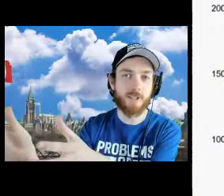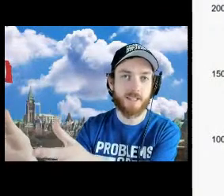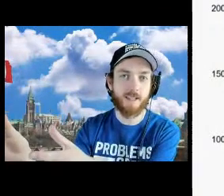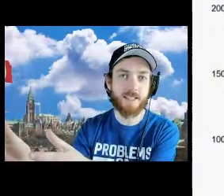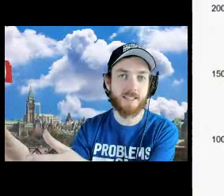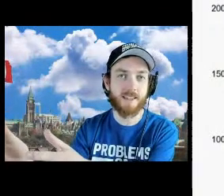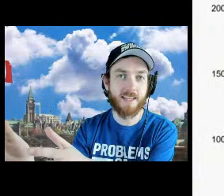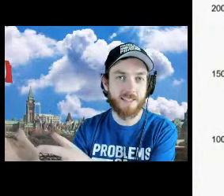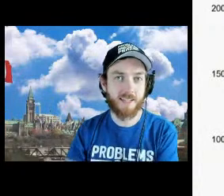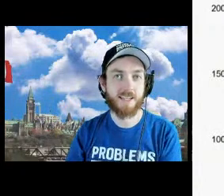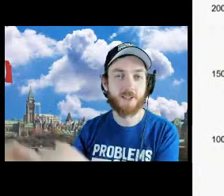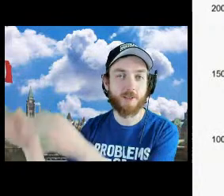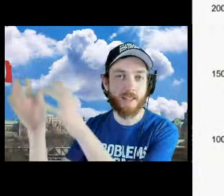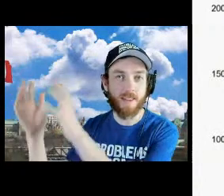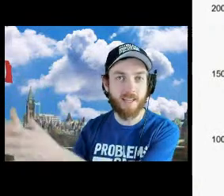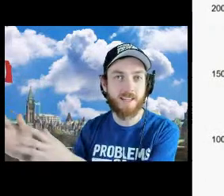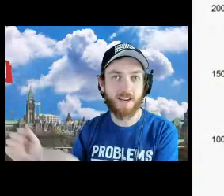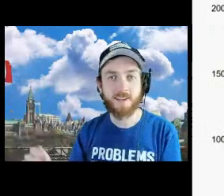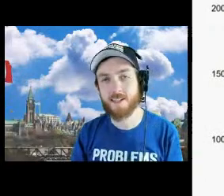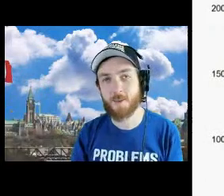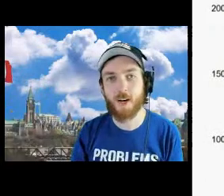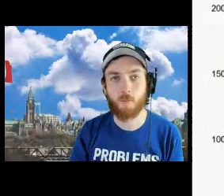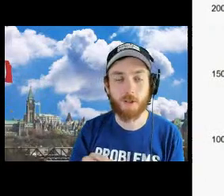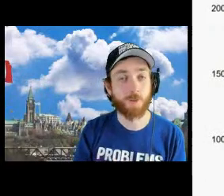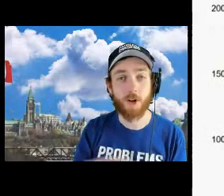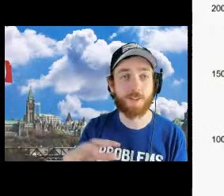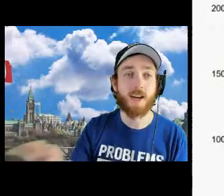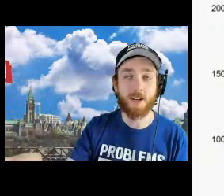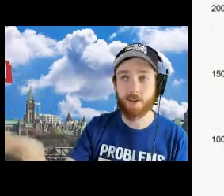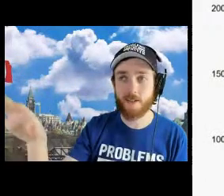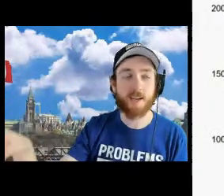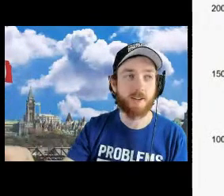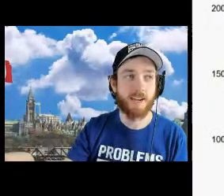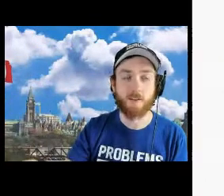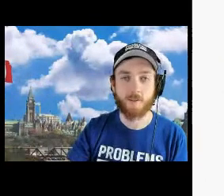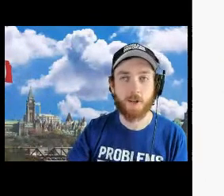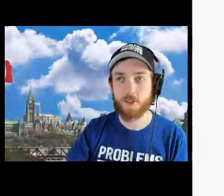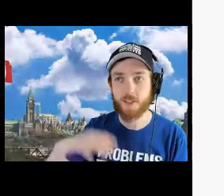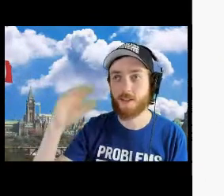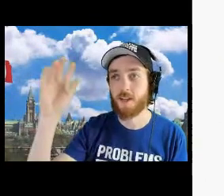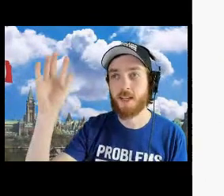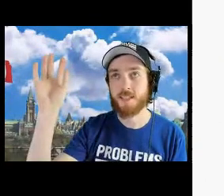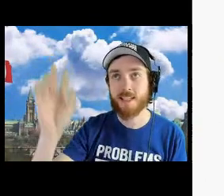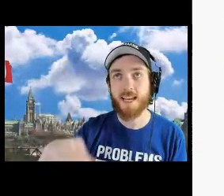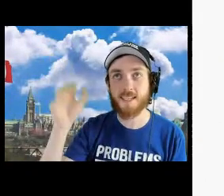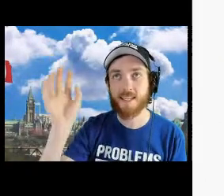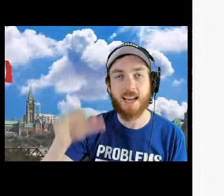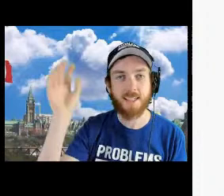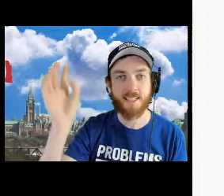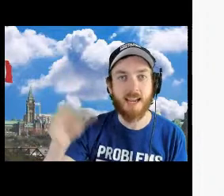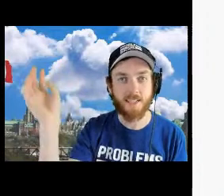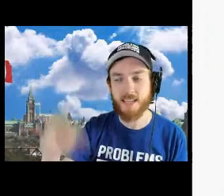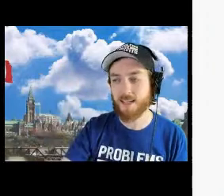they force us to listen to this, so that then Doug can come on once we're all tired and tuckered out from all just the